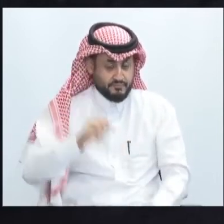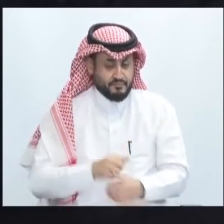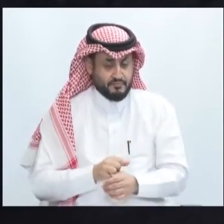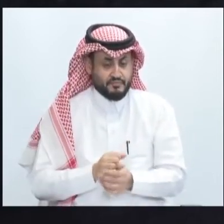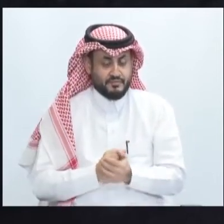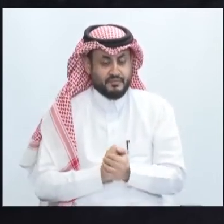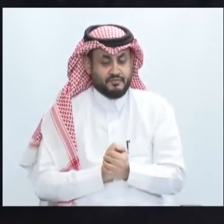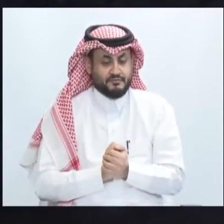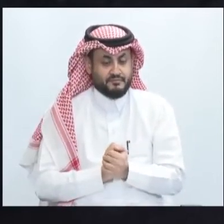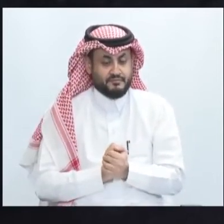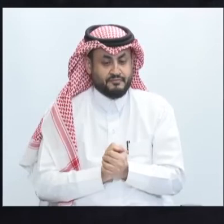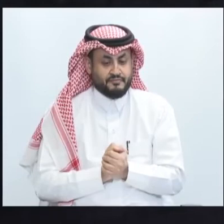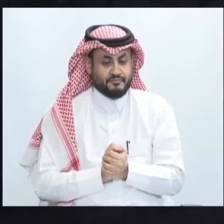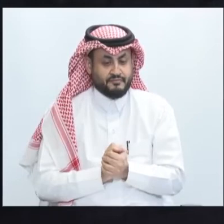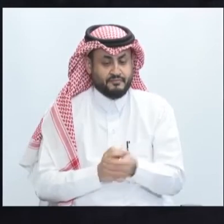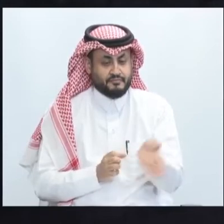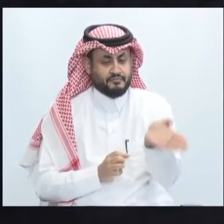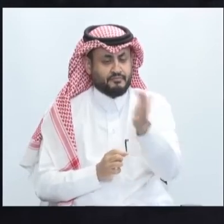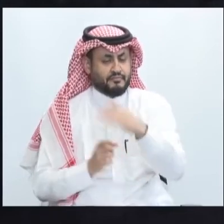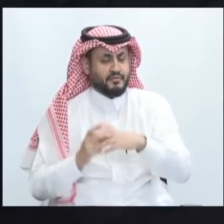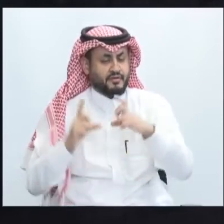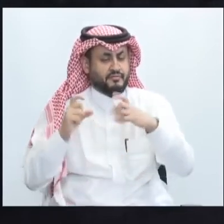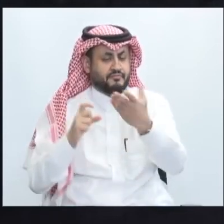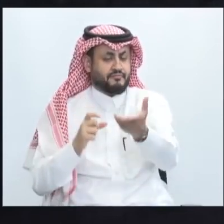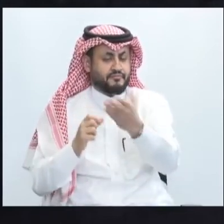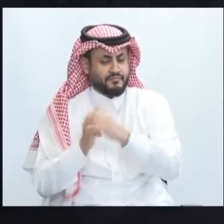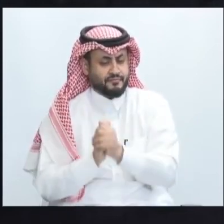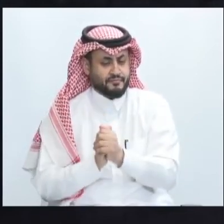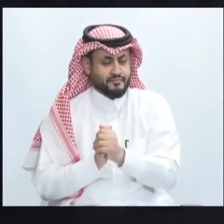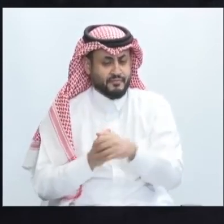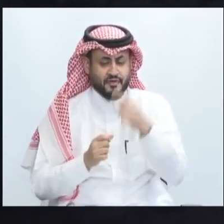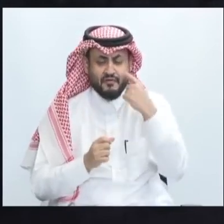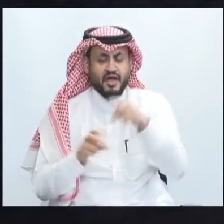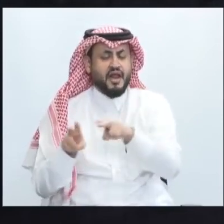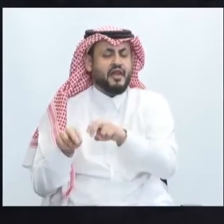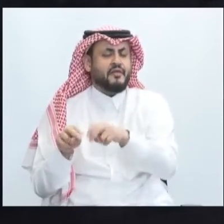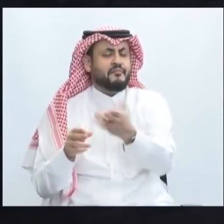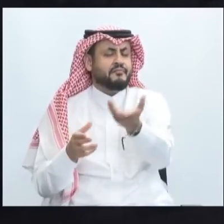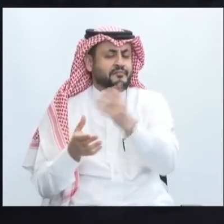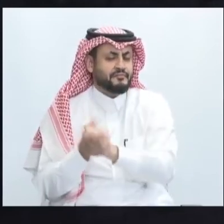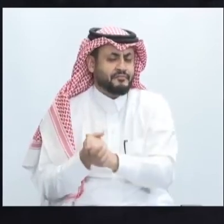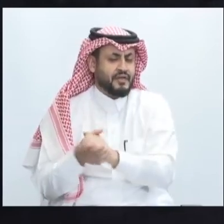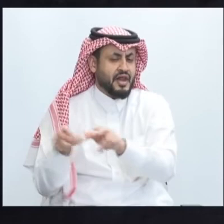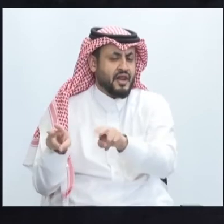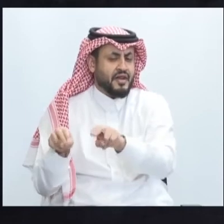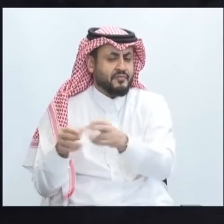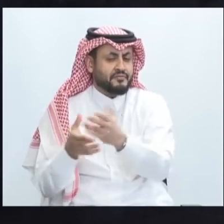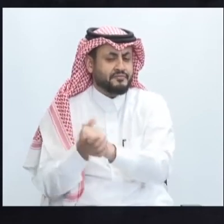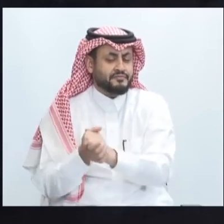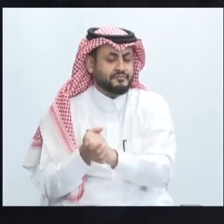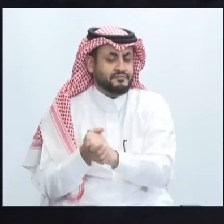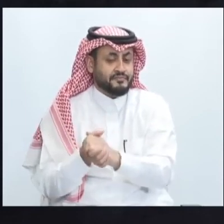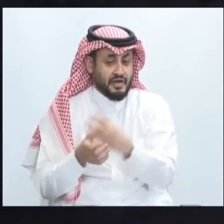same. Excellent. Okay, what after C we have? The letter D. Okay, can you tell me what is this animal?